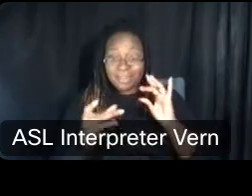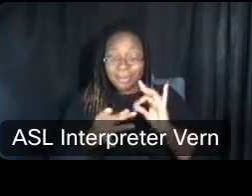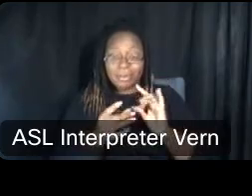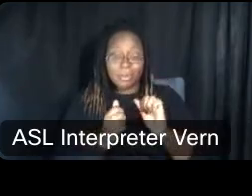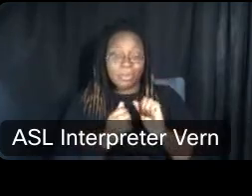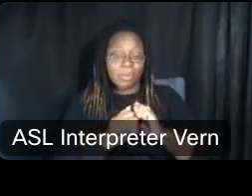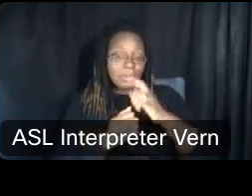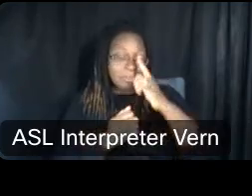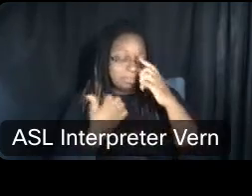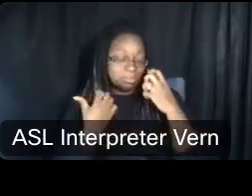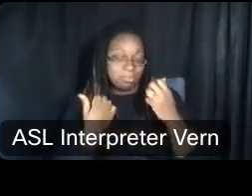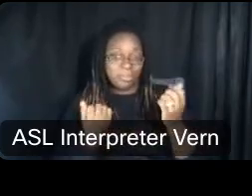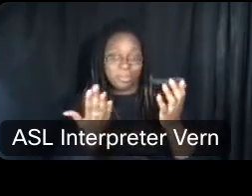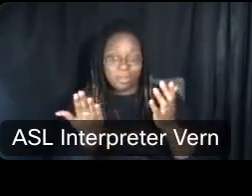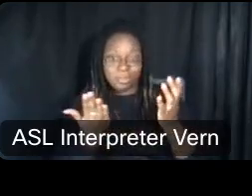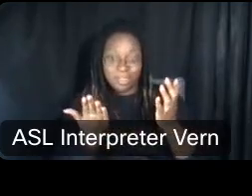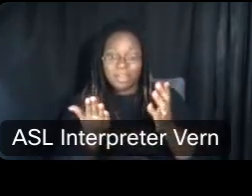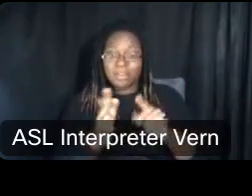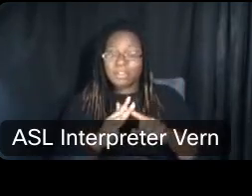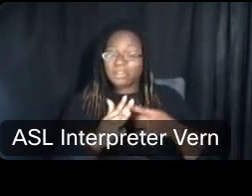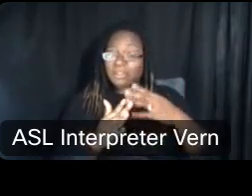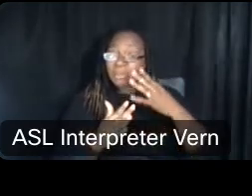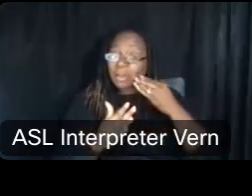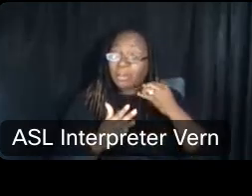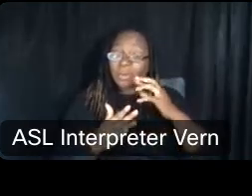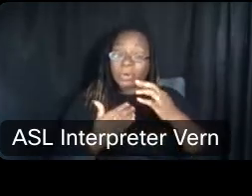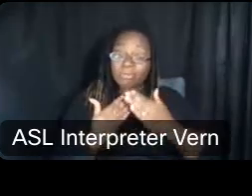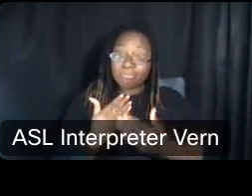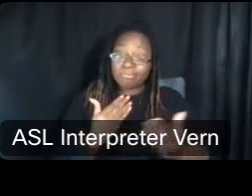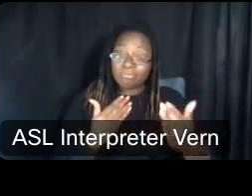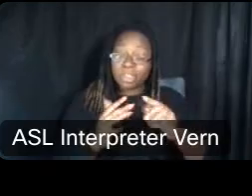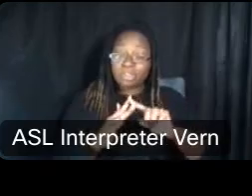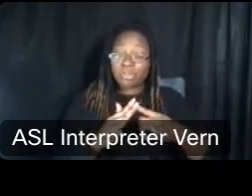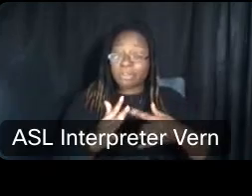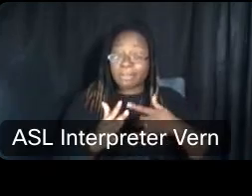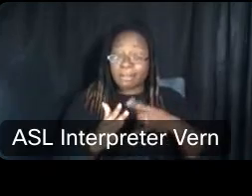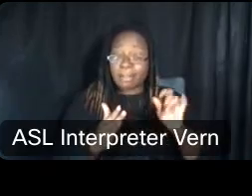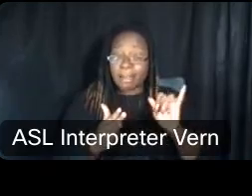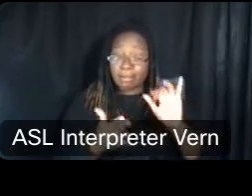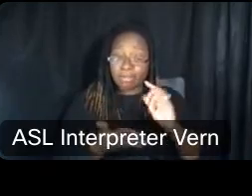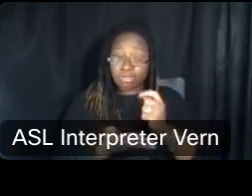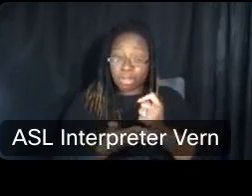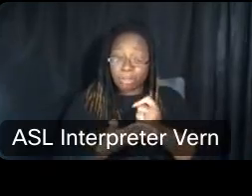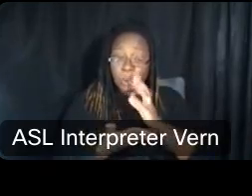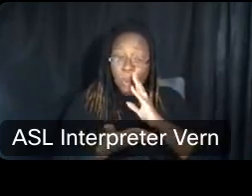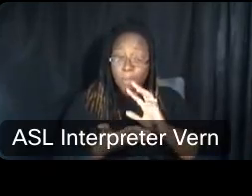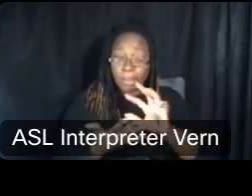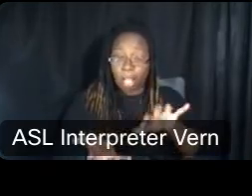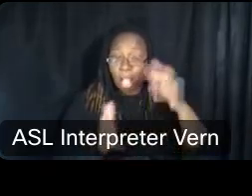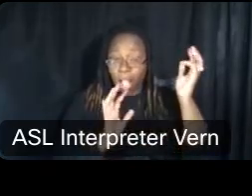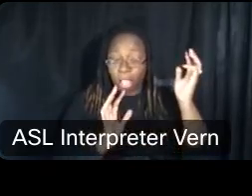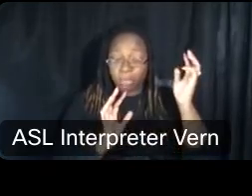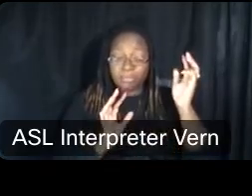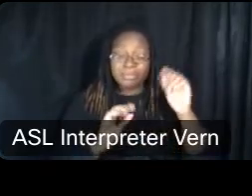they start to experience or have been experiencing some of that treatment sabotage. And then, of course, it referrals